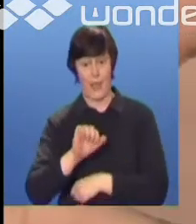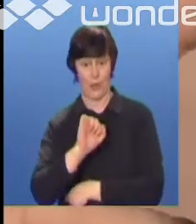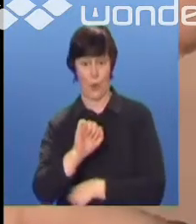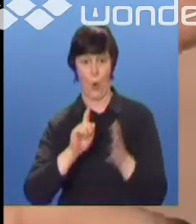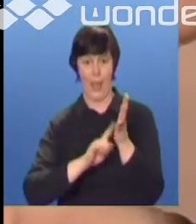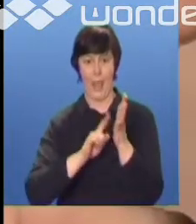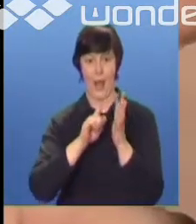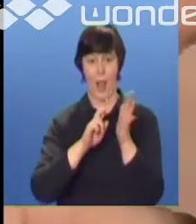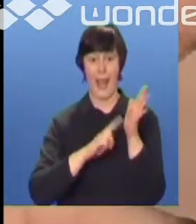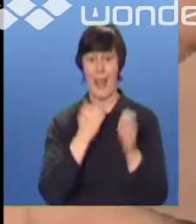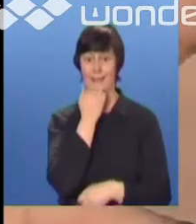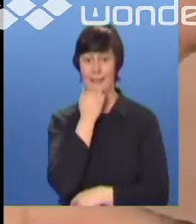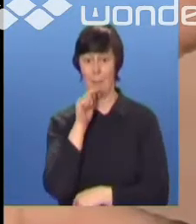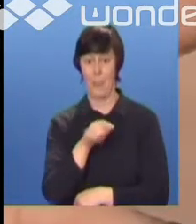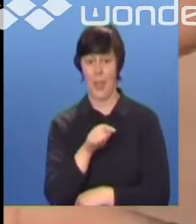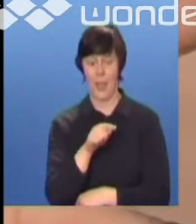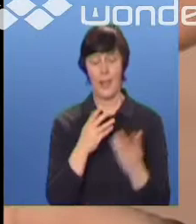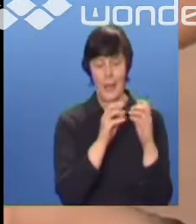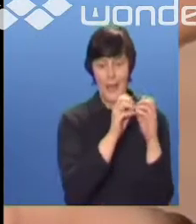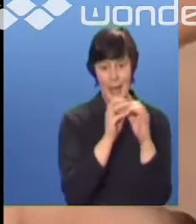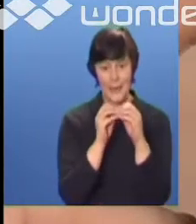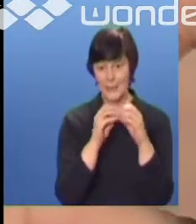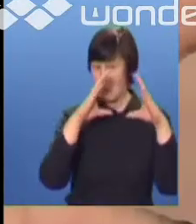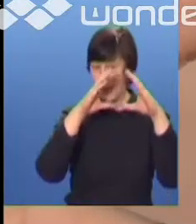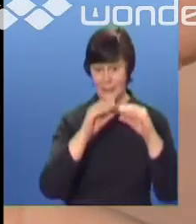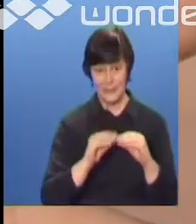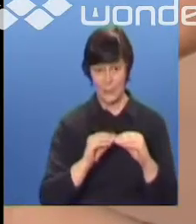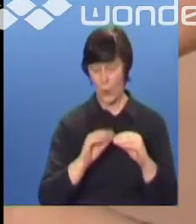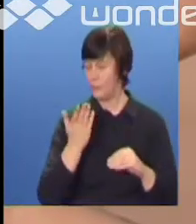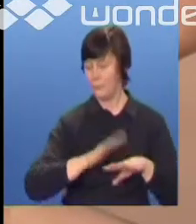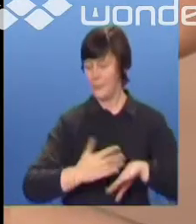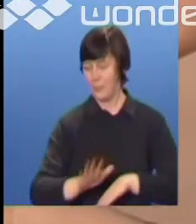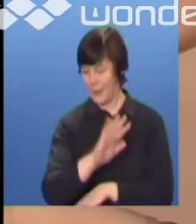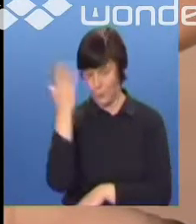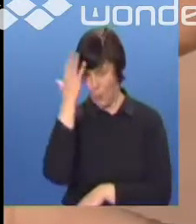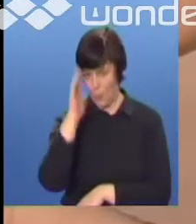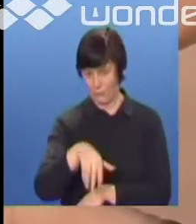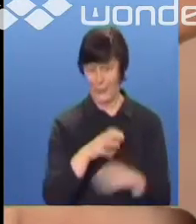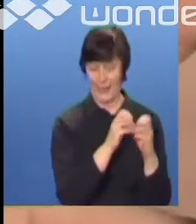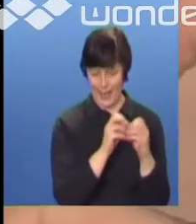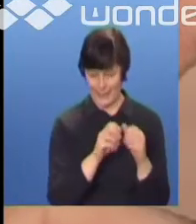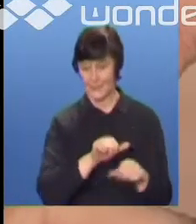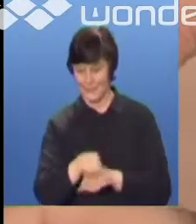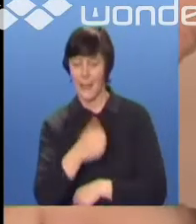number. Now, it doesn't matter whether the letters are small or capitals because the system recognizes both, so don't worry about that.